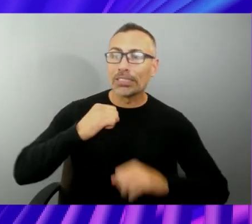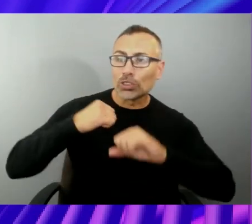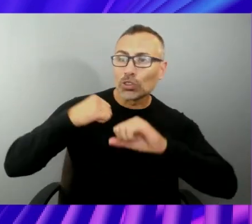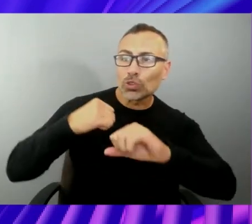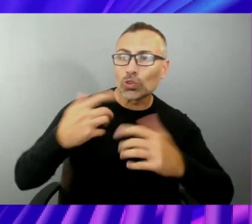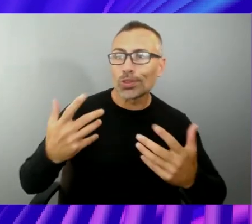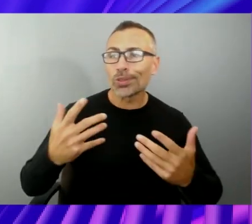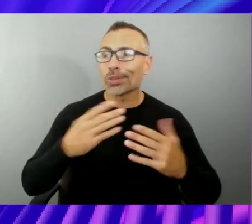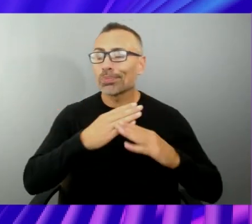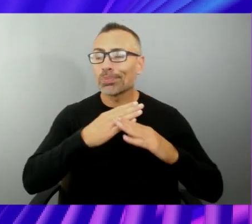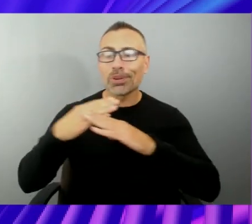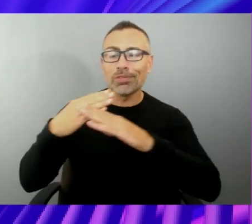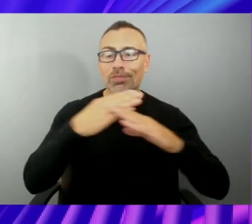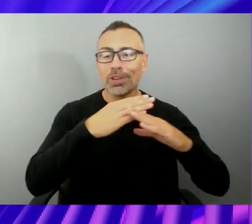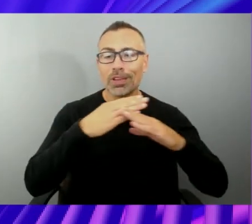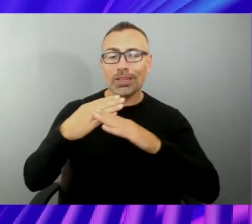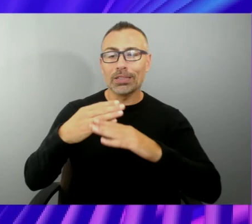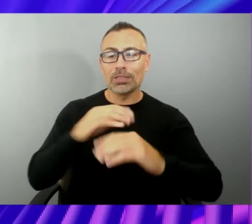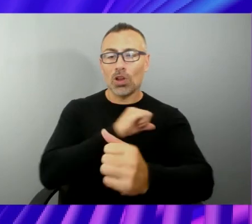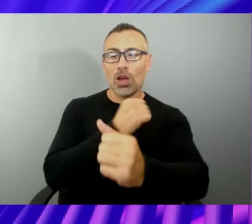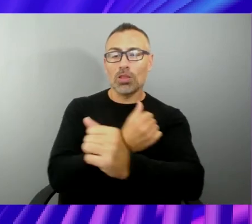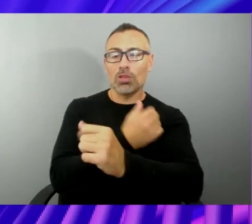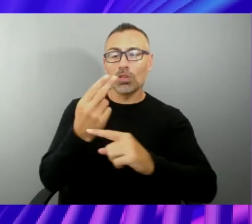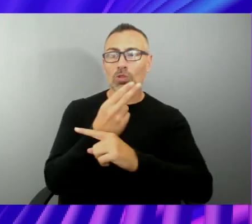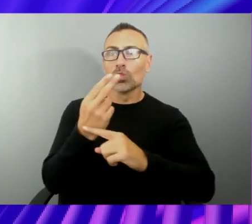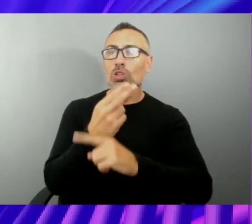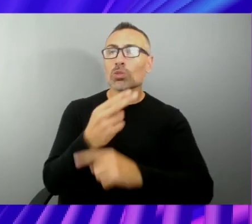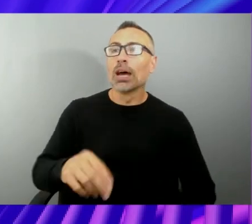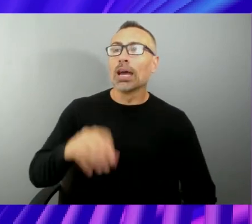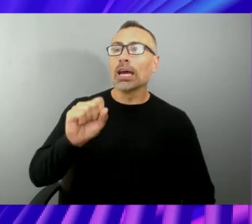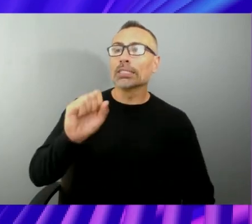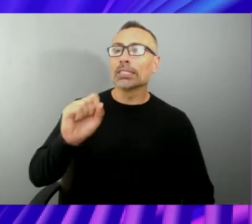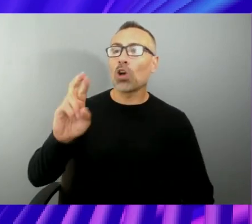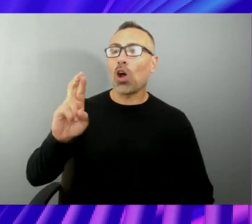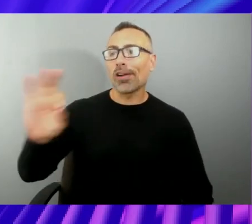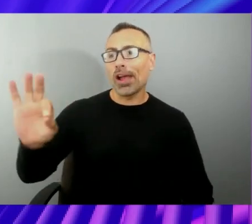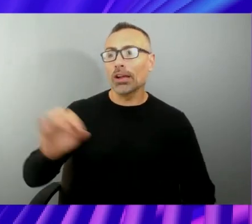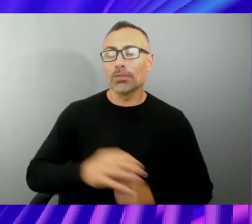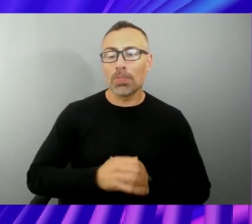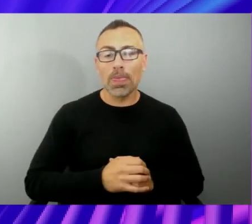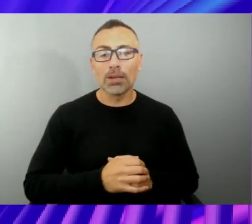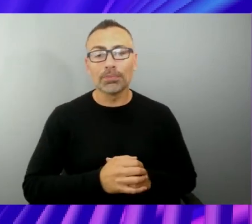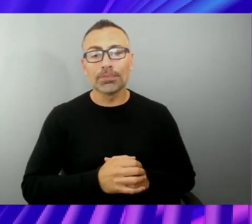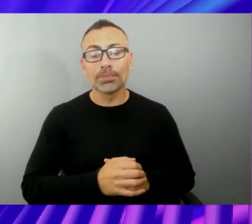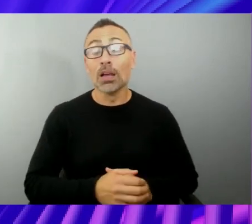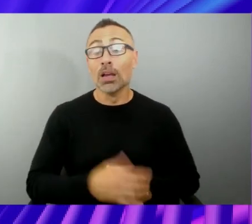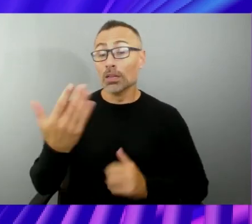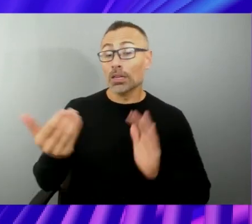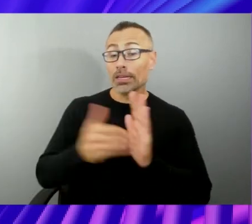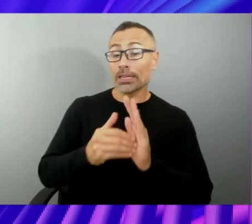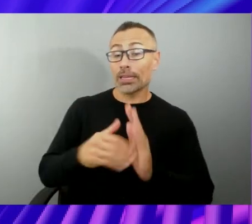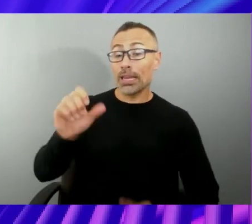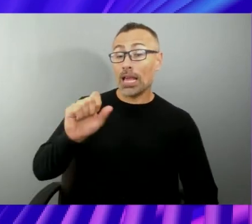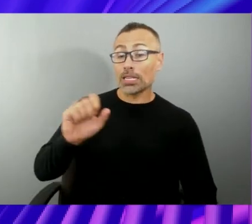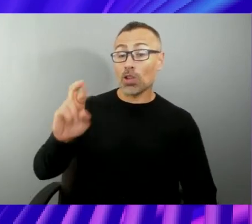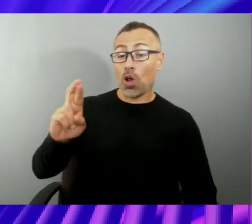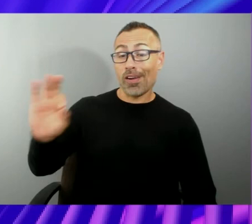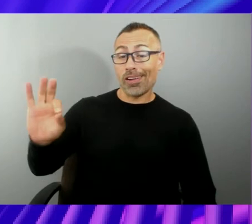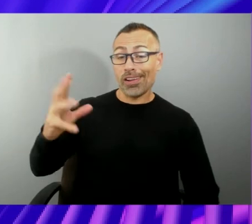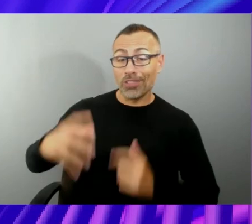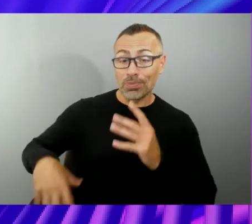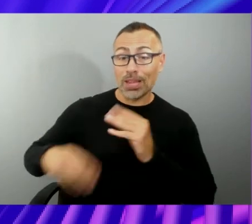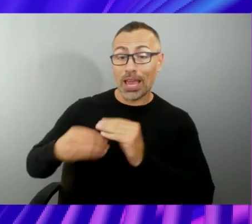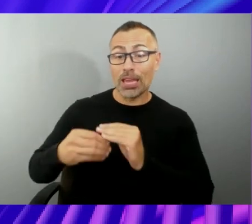unauthorized use via SSRF. That's right. And as far as the application is concerned, the SSRF has been added to OWASP Top 10